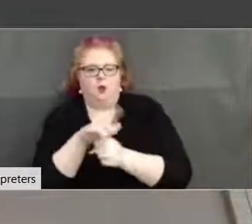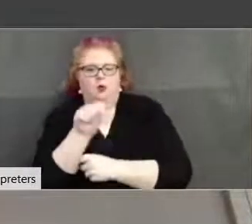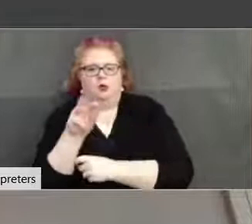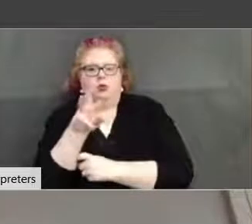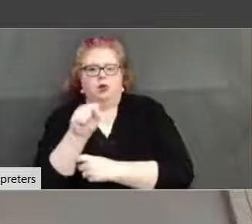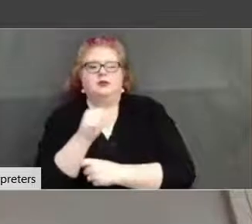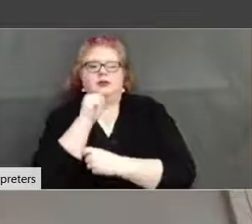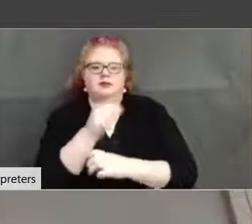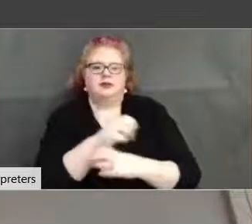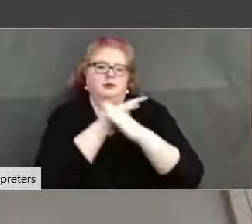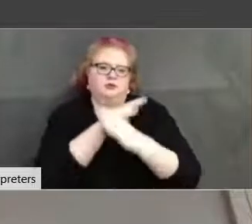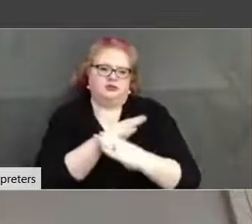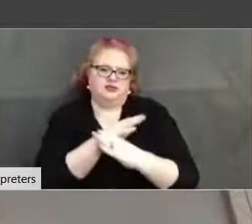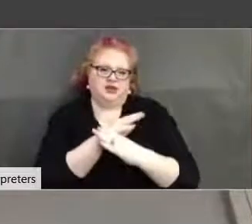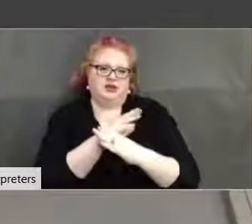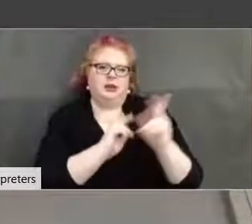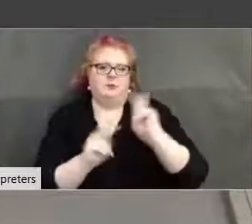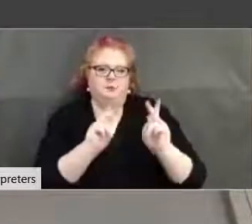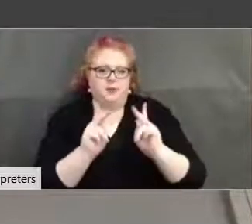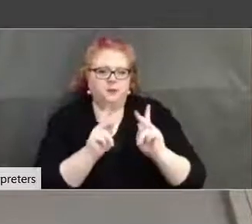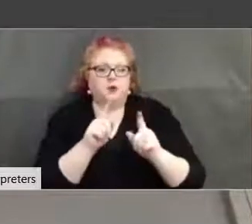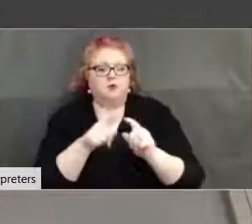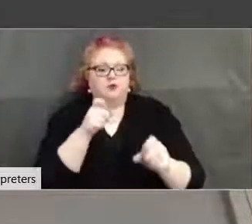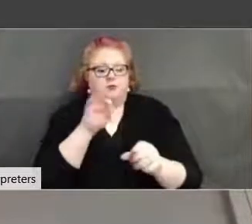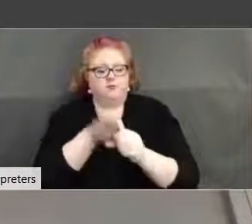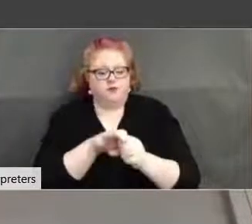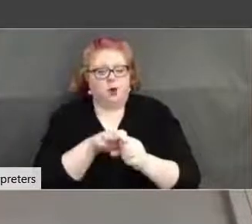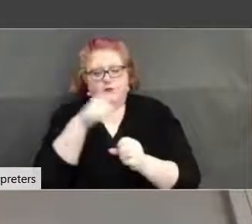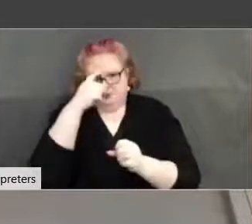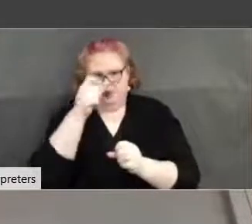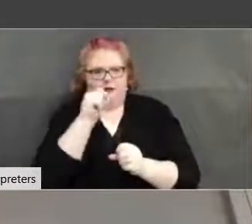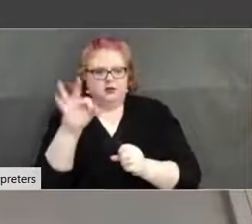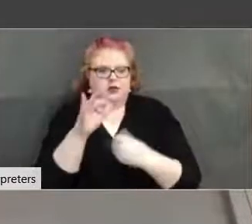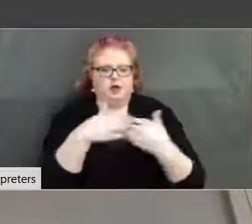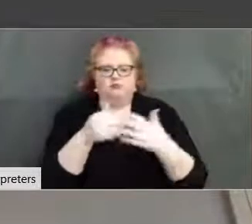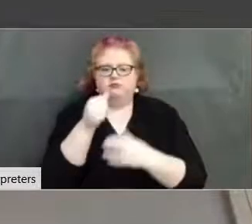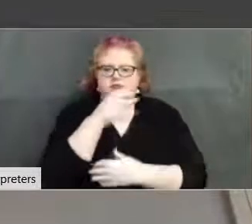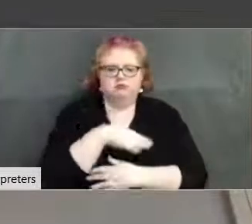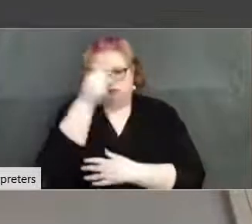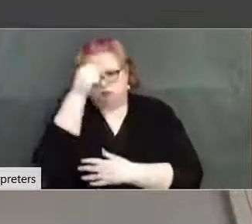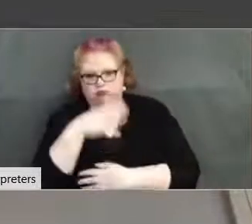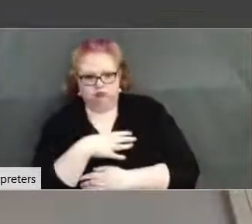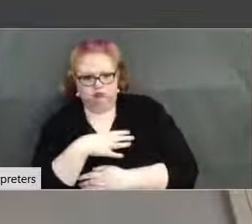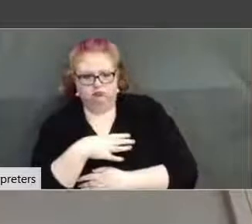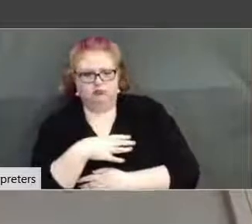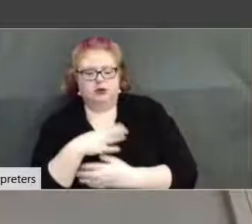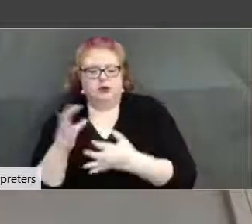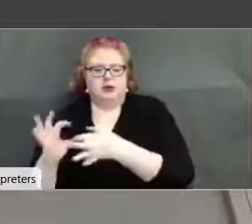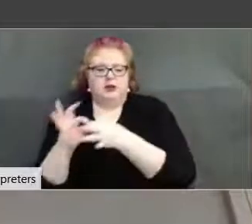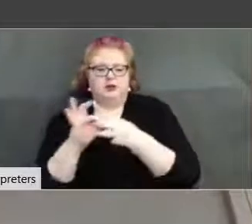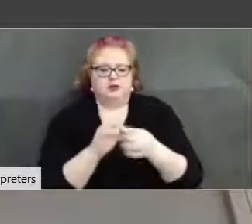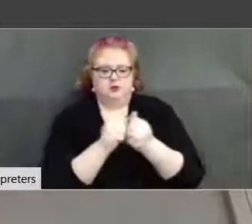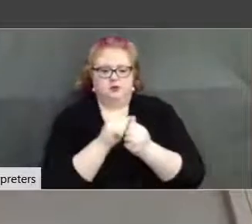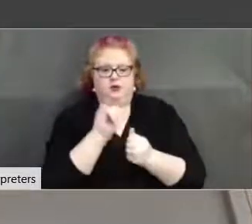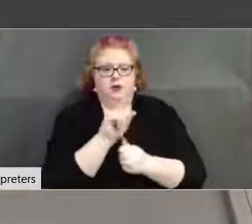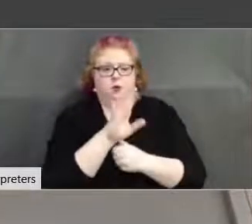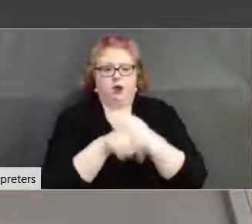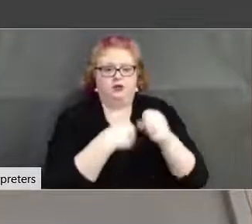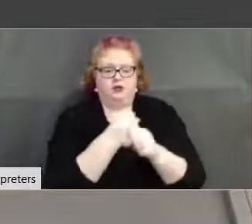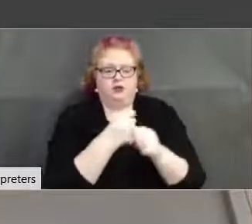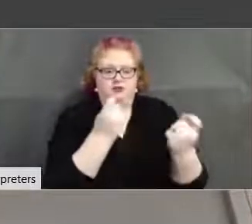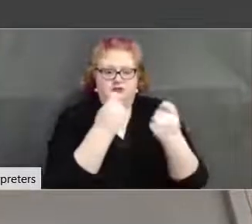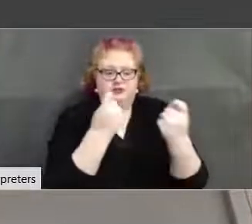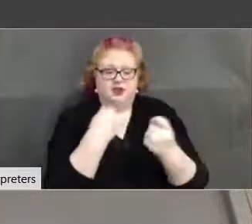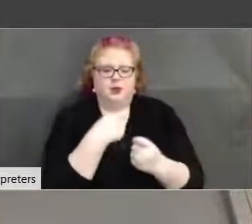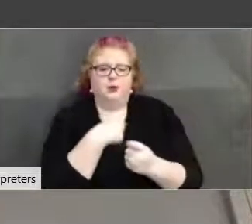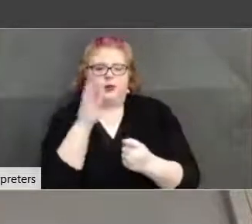conjunction with the 19th Amendment centennial, the Little Rock Convention and Visitors Bureau is lighting the downtown bridges in the colors of purple,